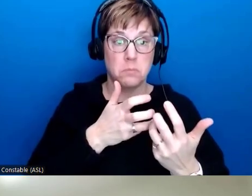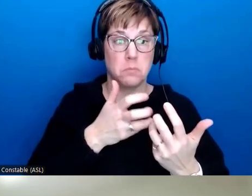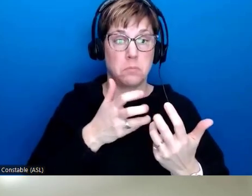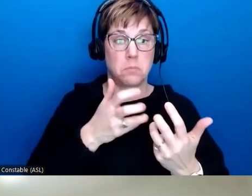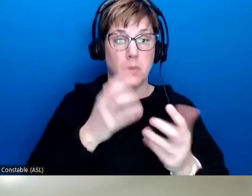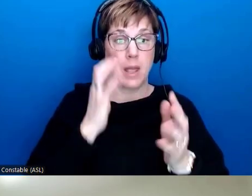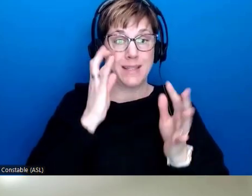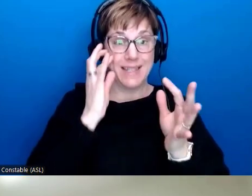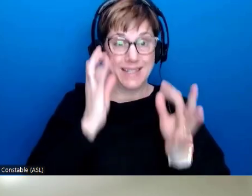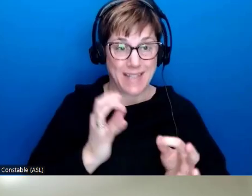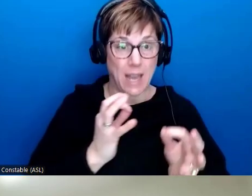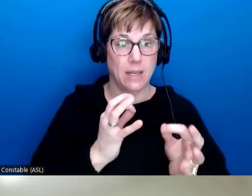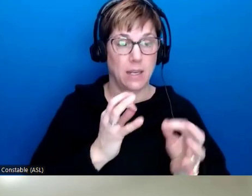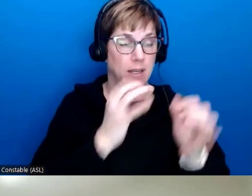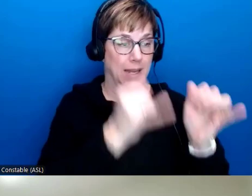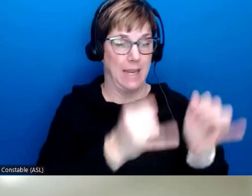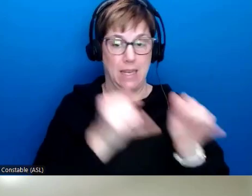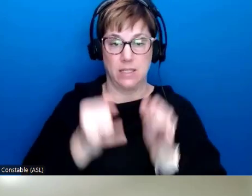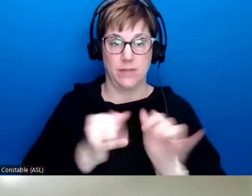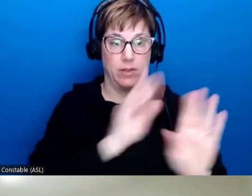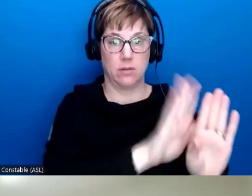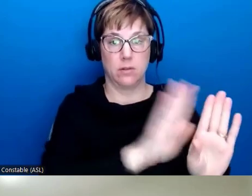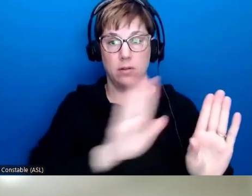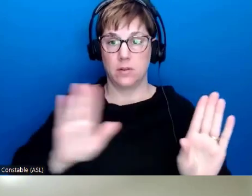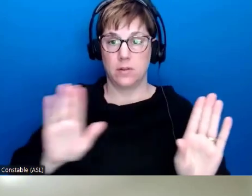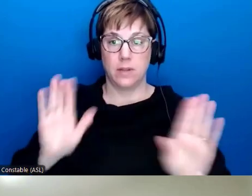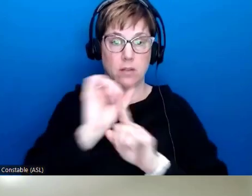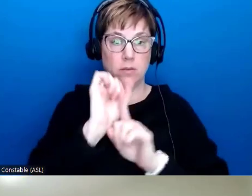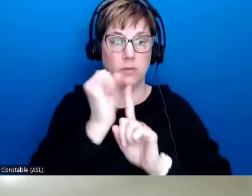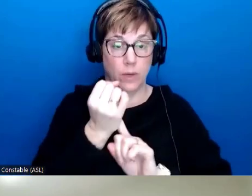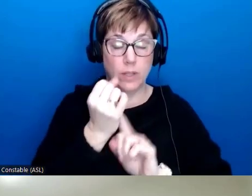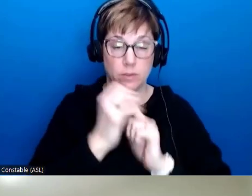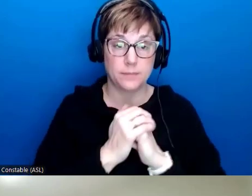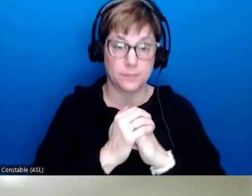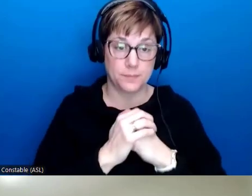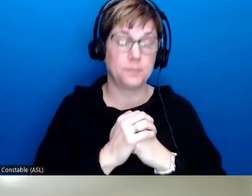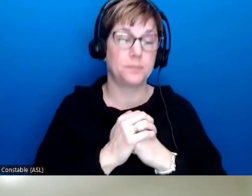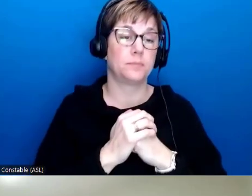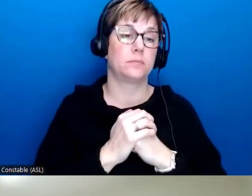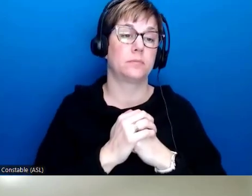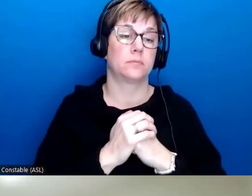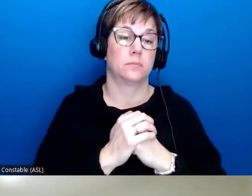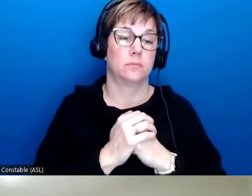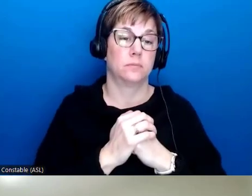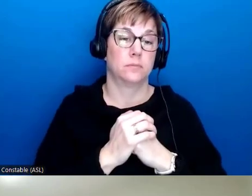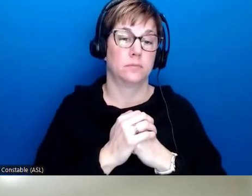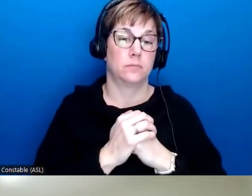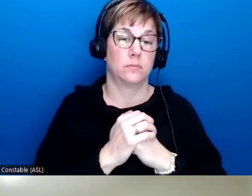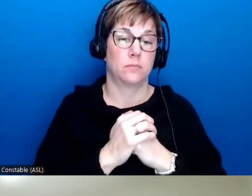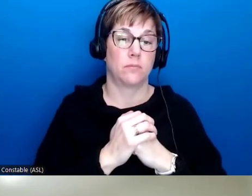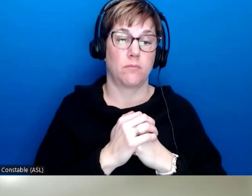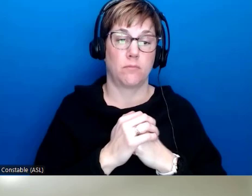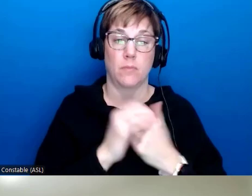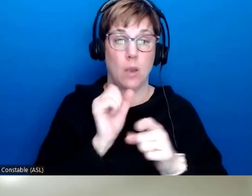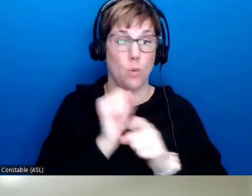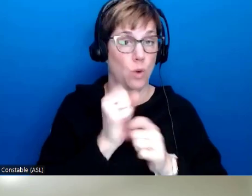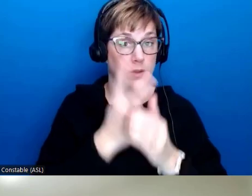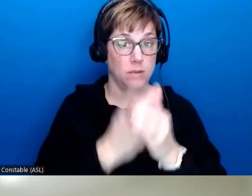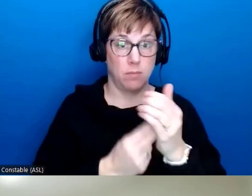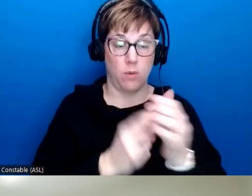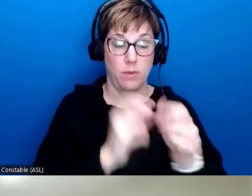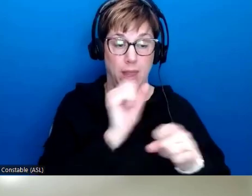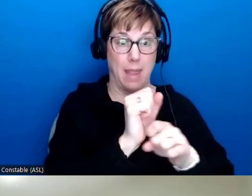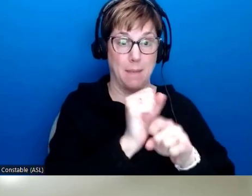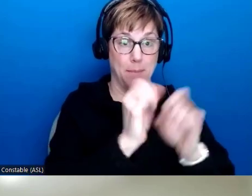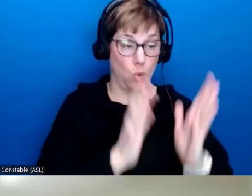on an individualized case-by-case basis. And that works both ways. Employees